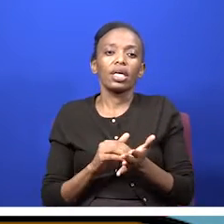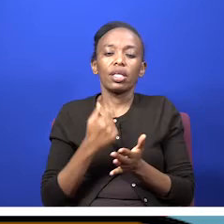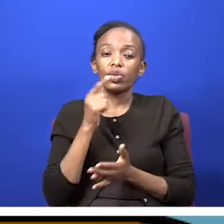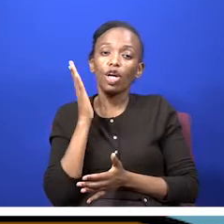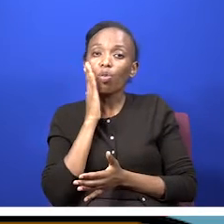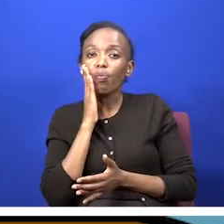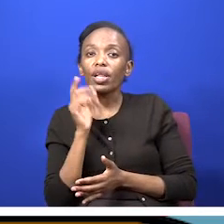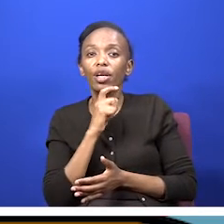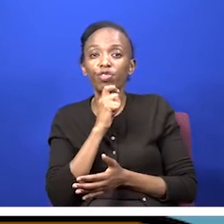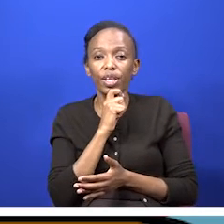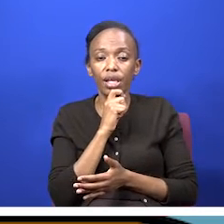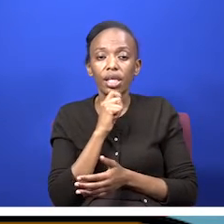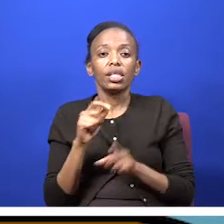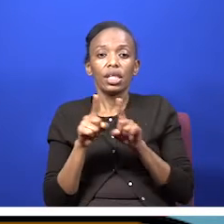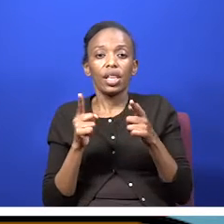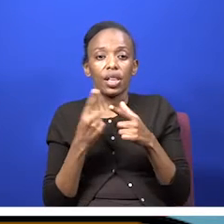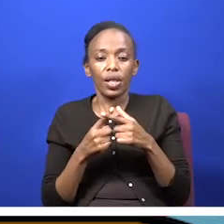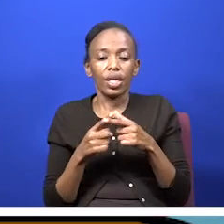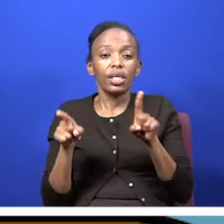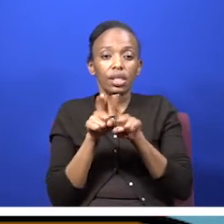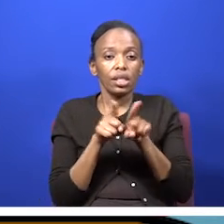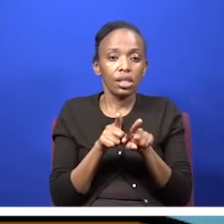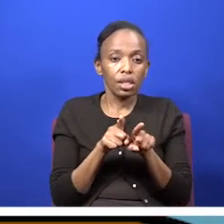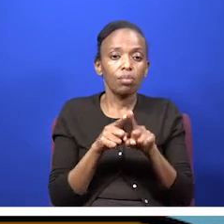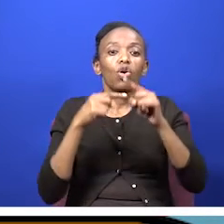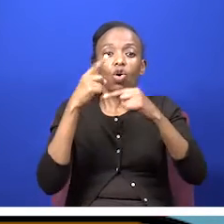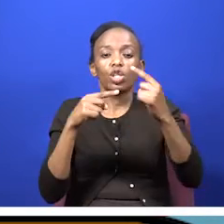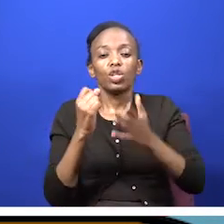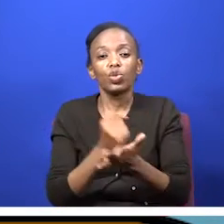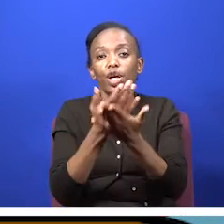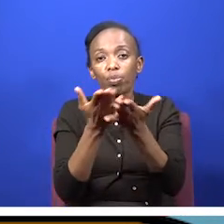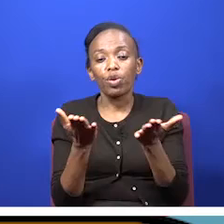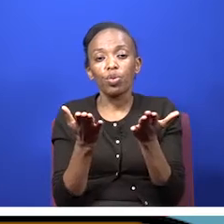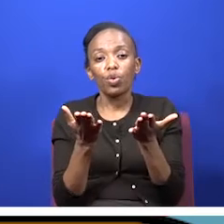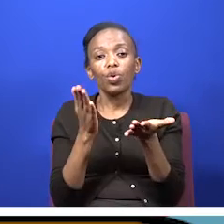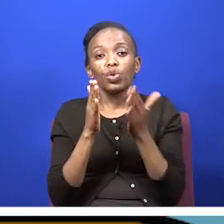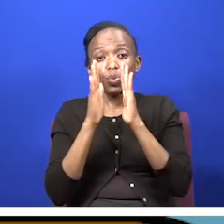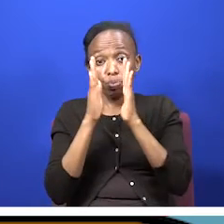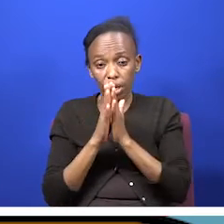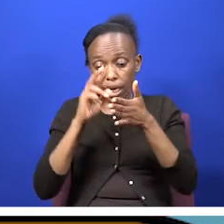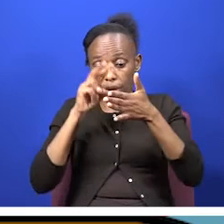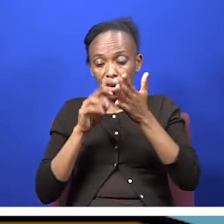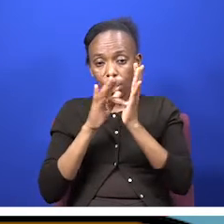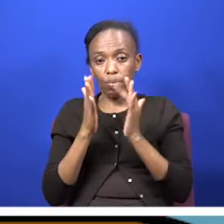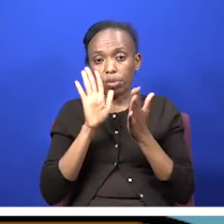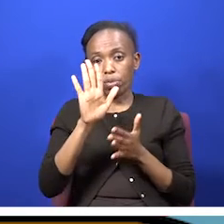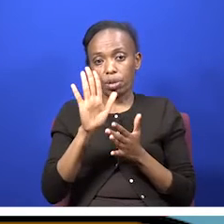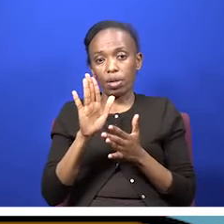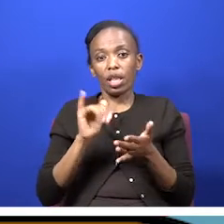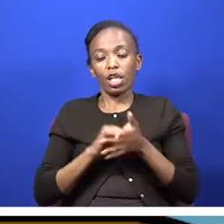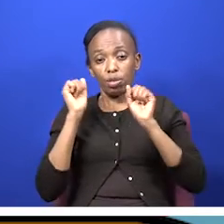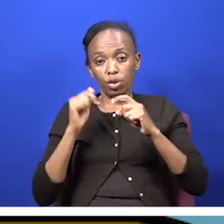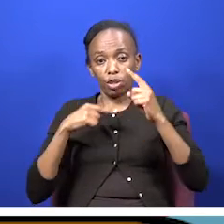again. You tell mommy and daddy, and then they also can continue to help you to pray and read your